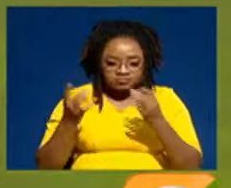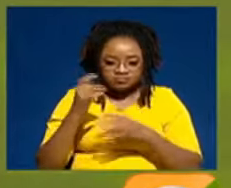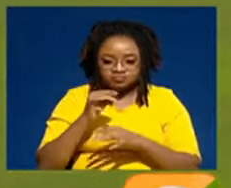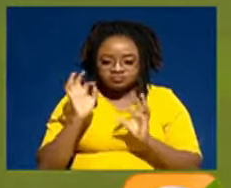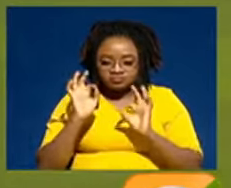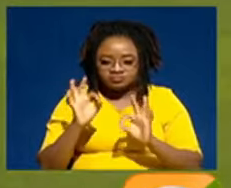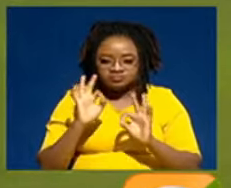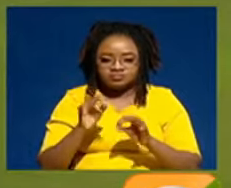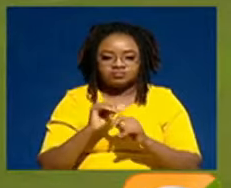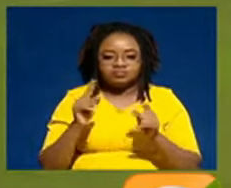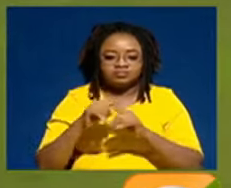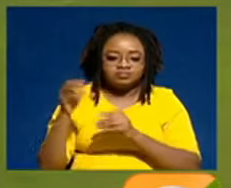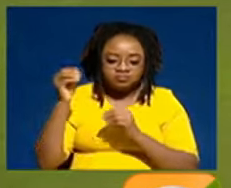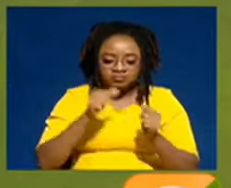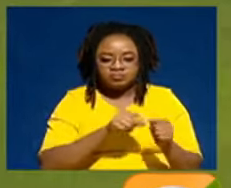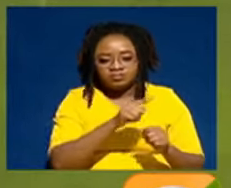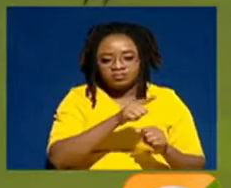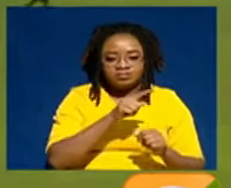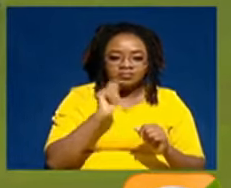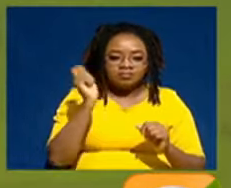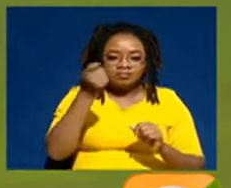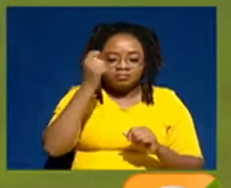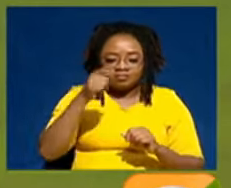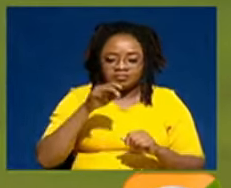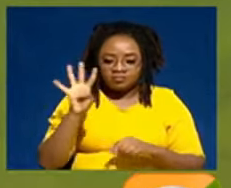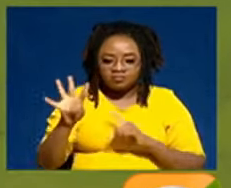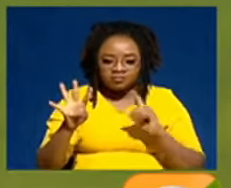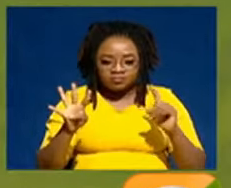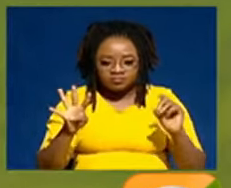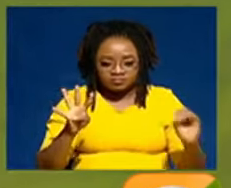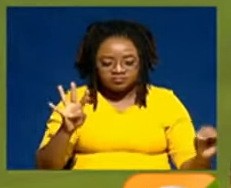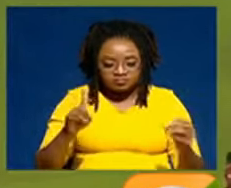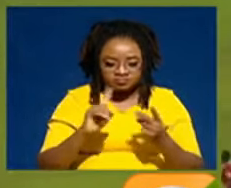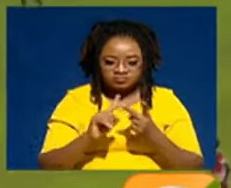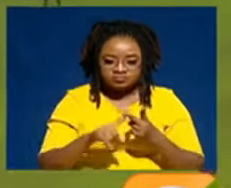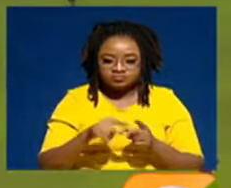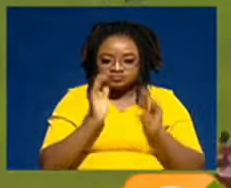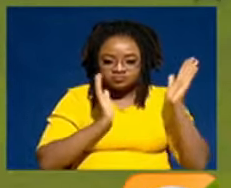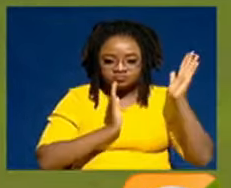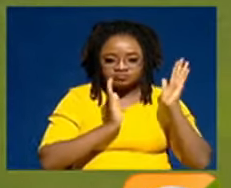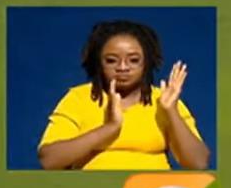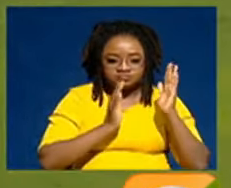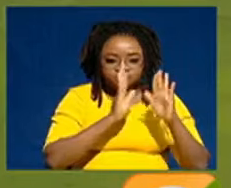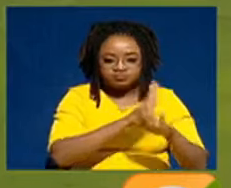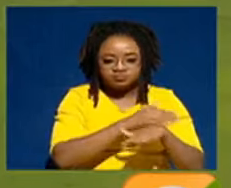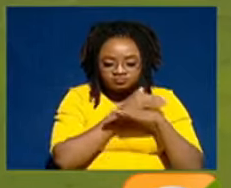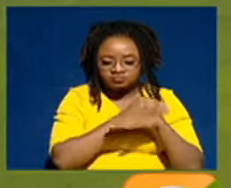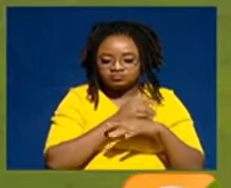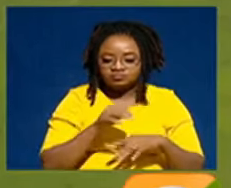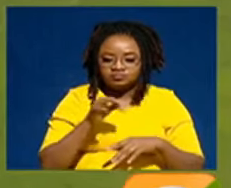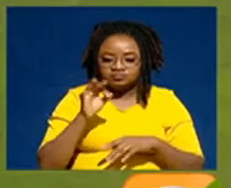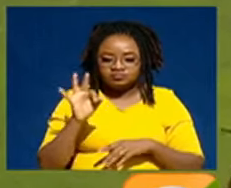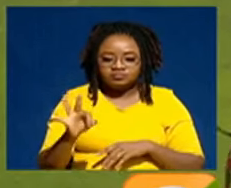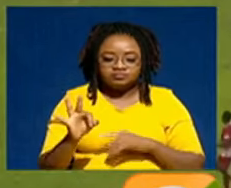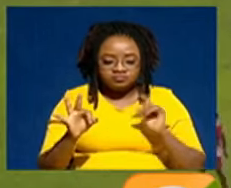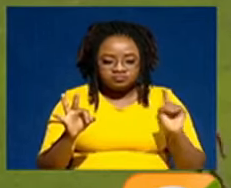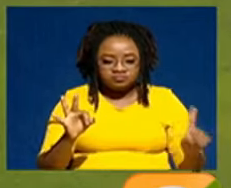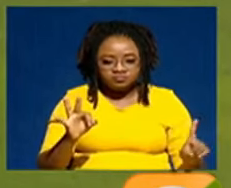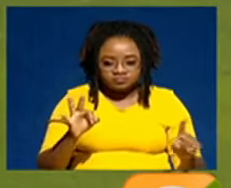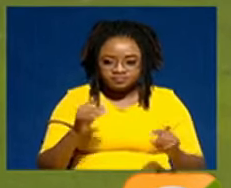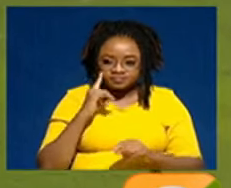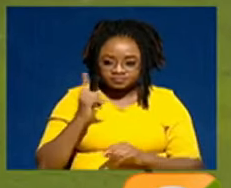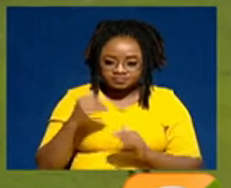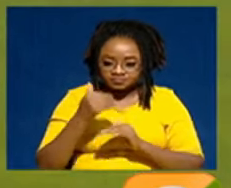beat hosts Malawi 4-0 in the semifinals and Zimbabwe 3-1 in the finals. Next up, the World Cup